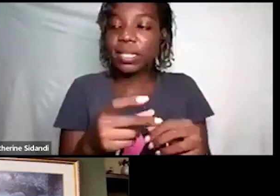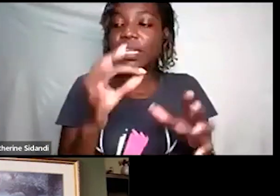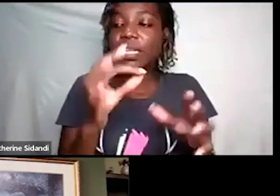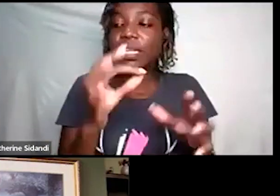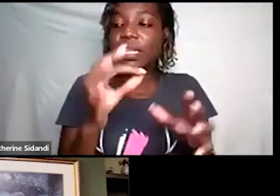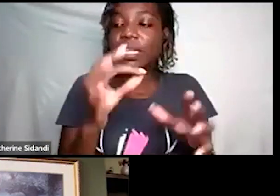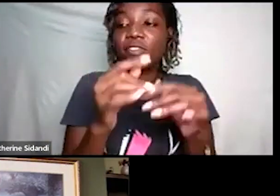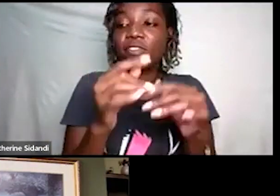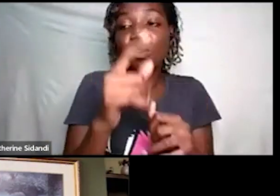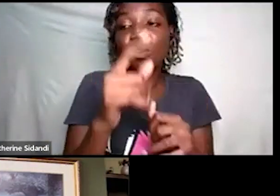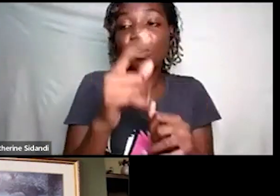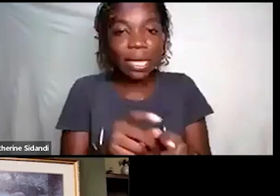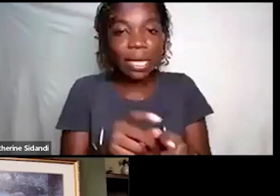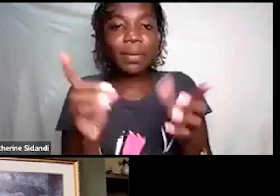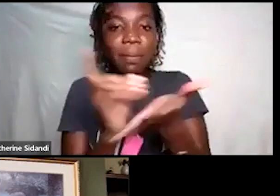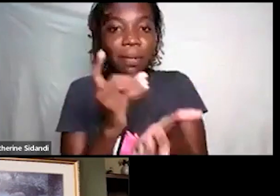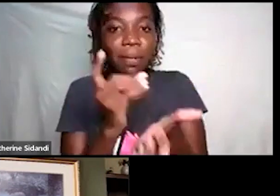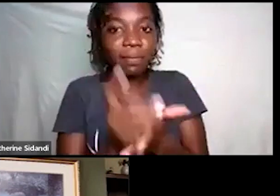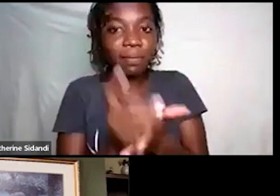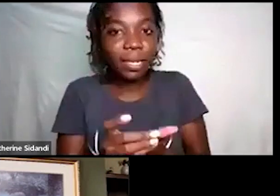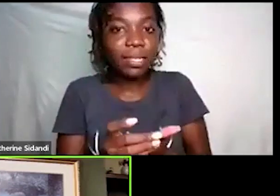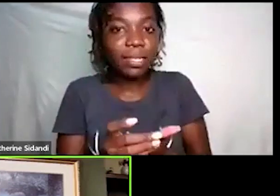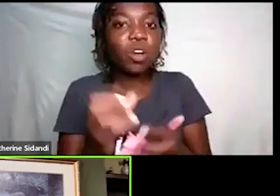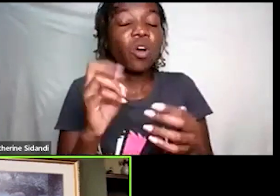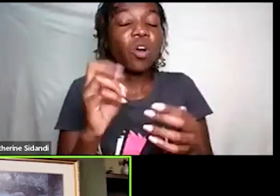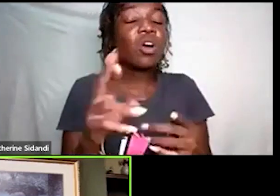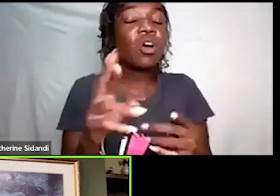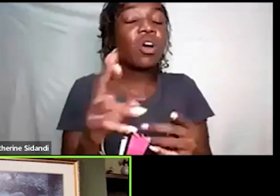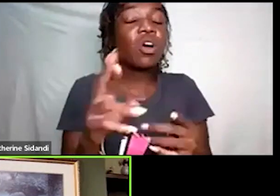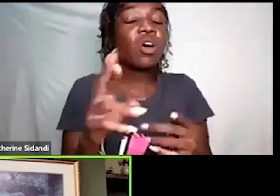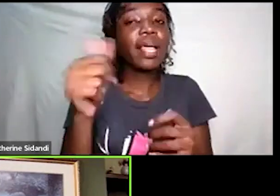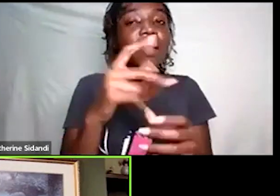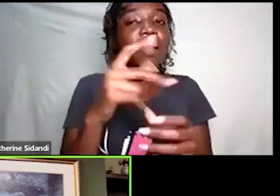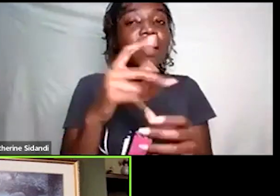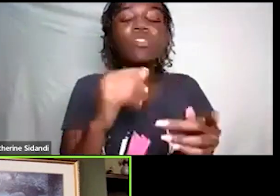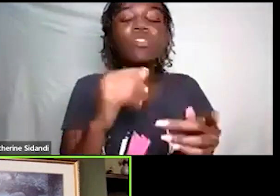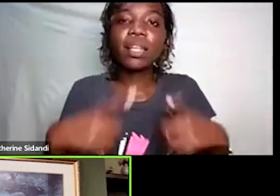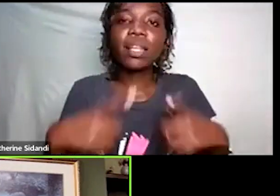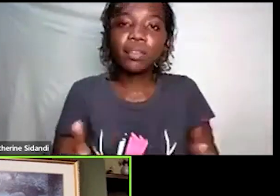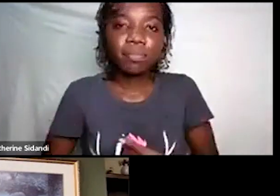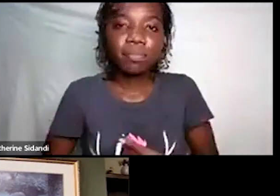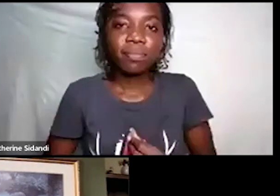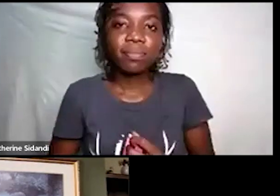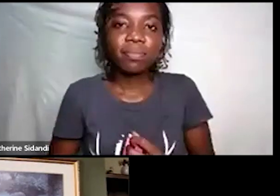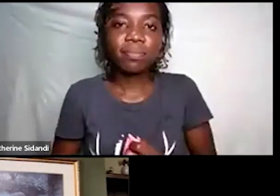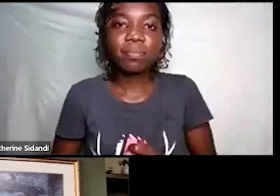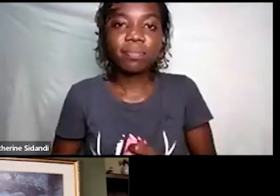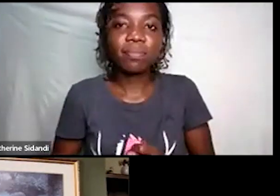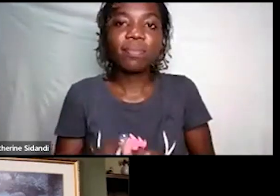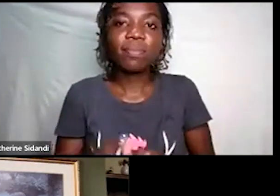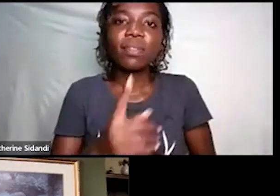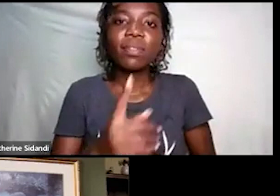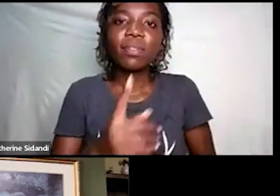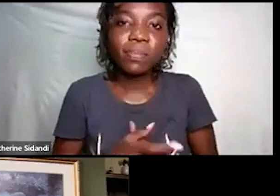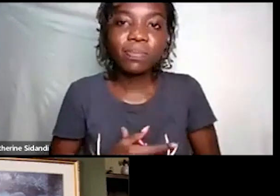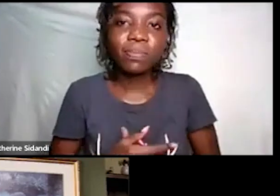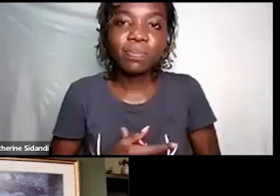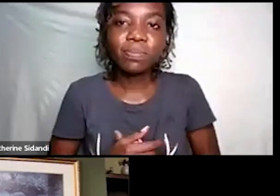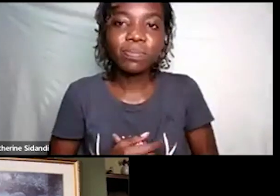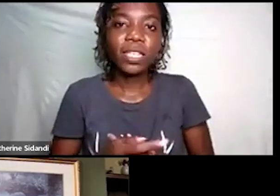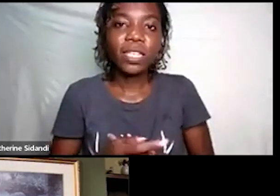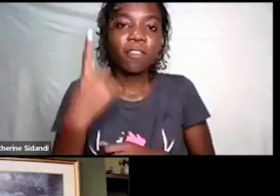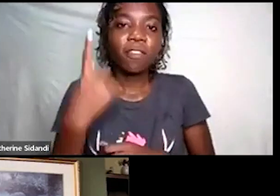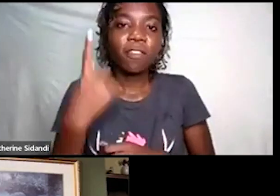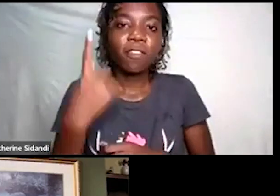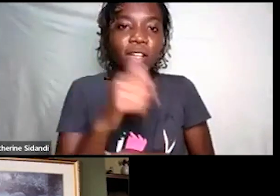department, wherever you cannot. Okay. So For the rest of the people, I think